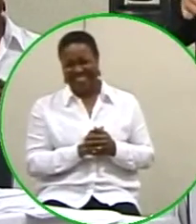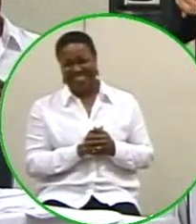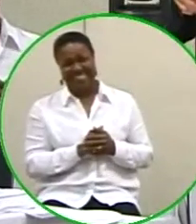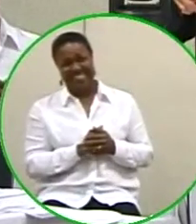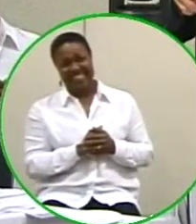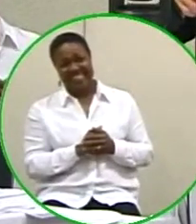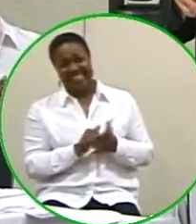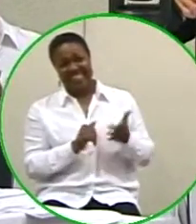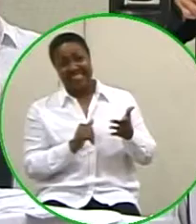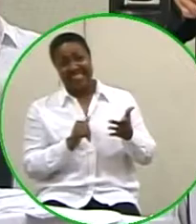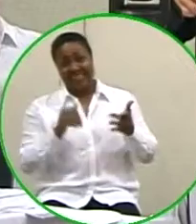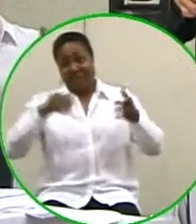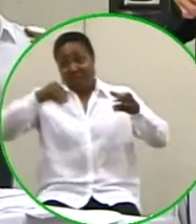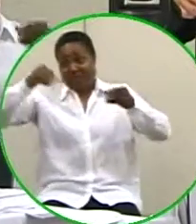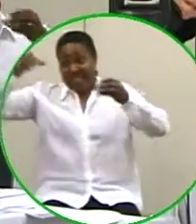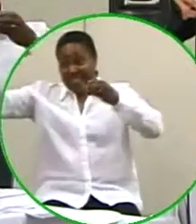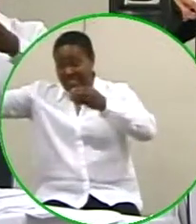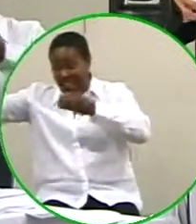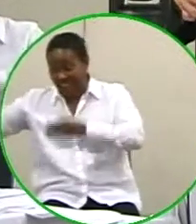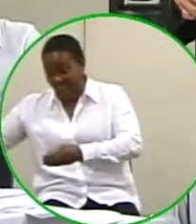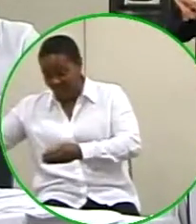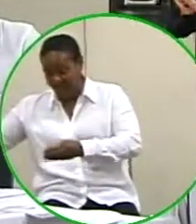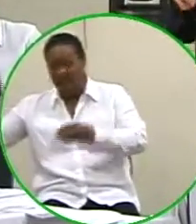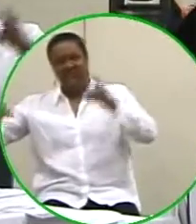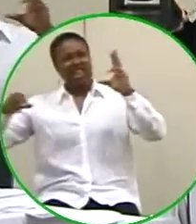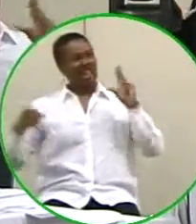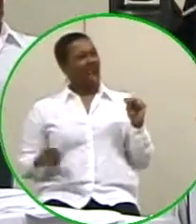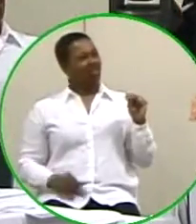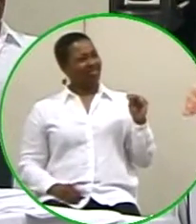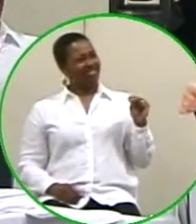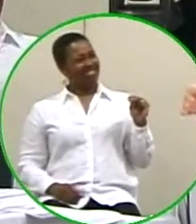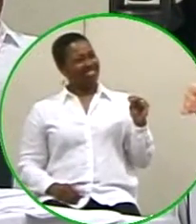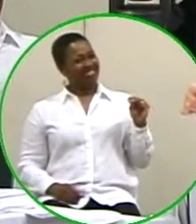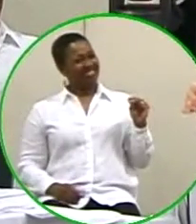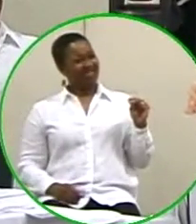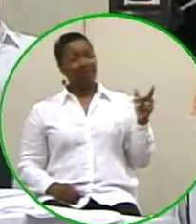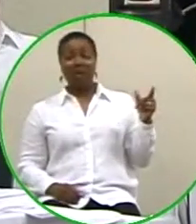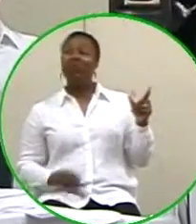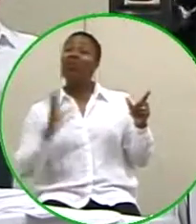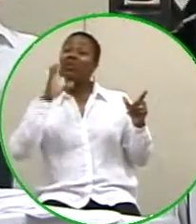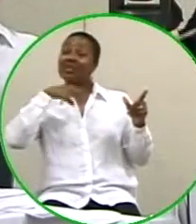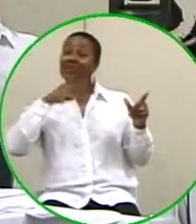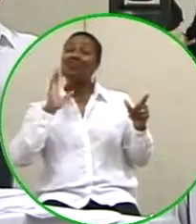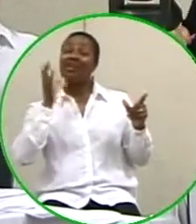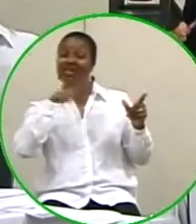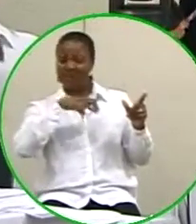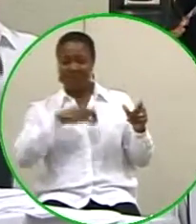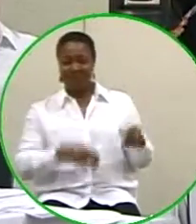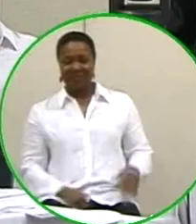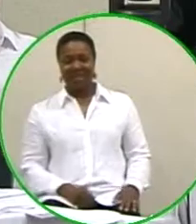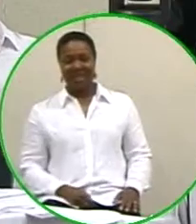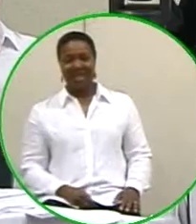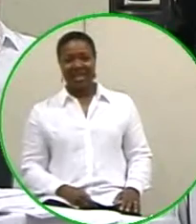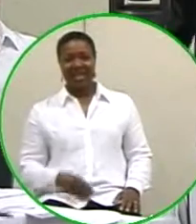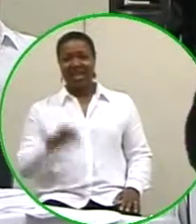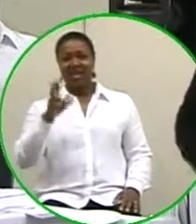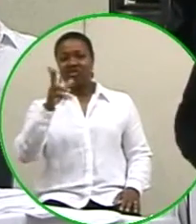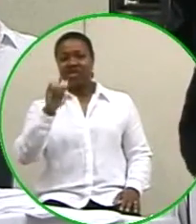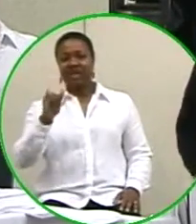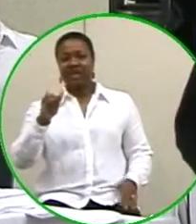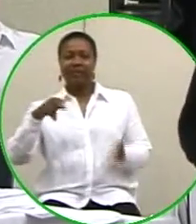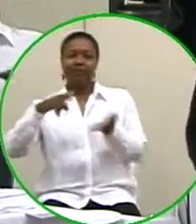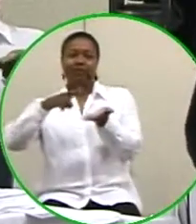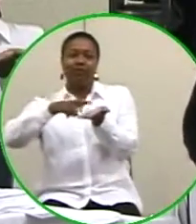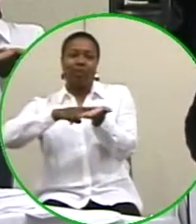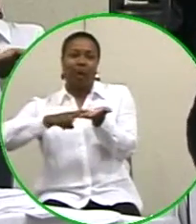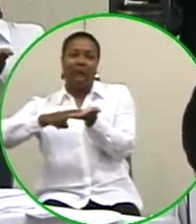I put these down? No. But we will assume. Spread the jelly